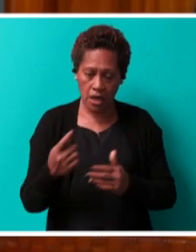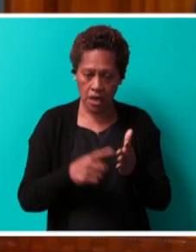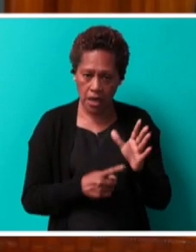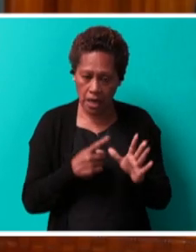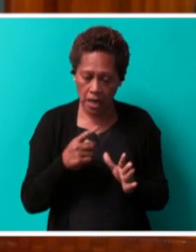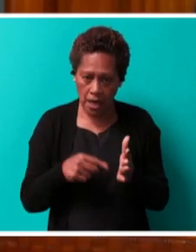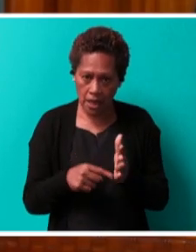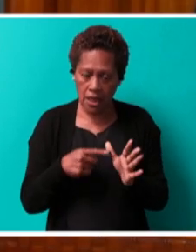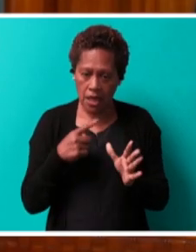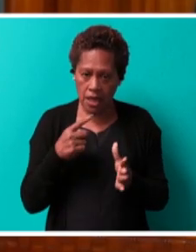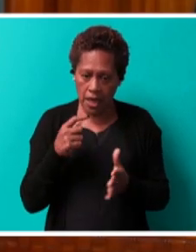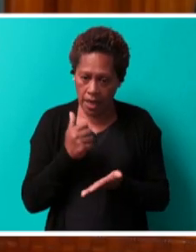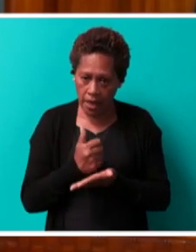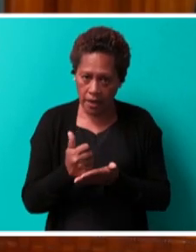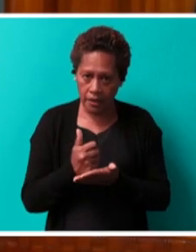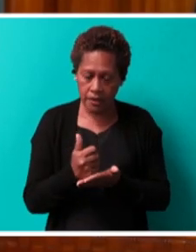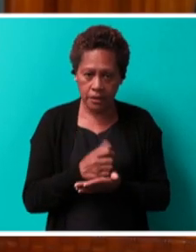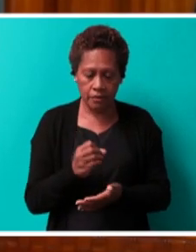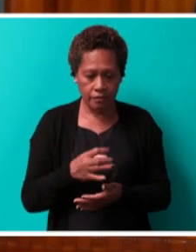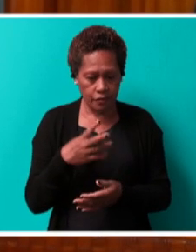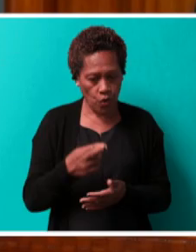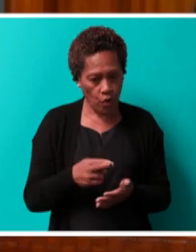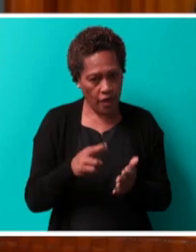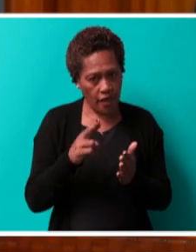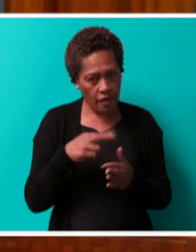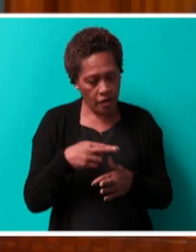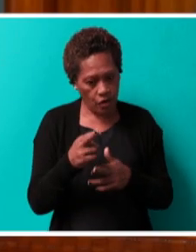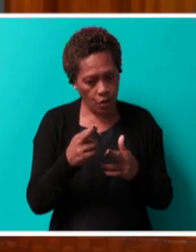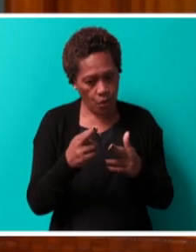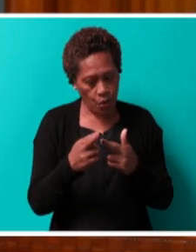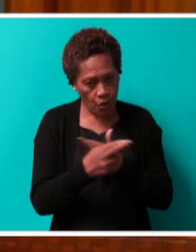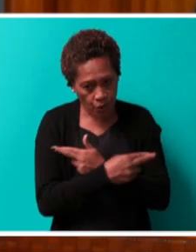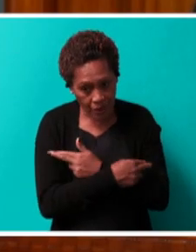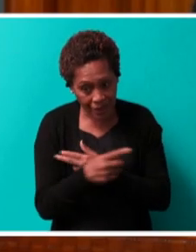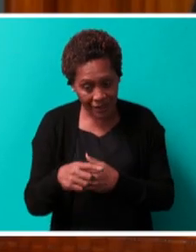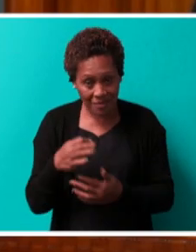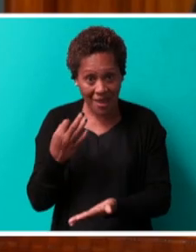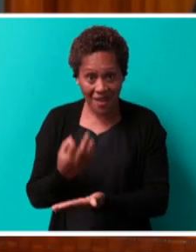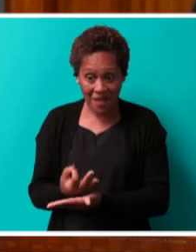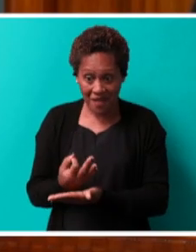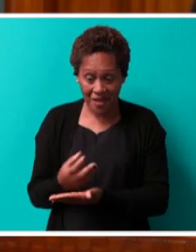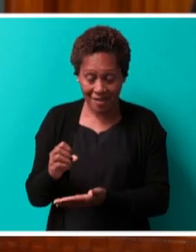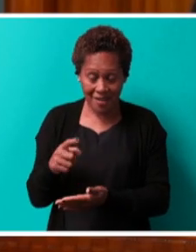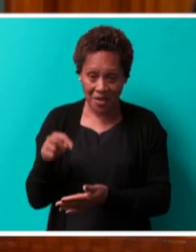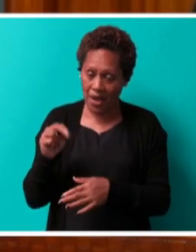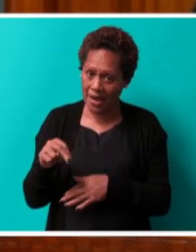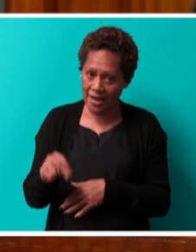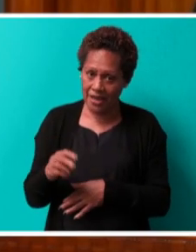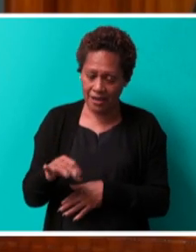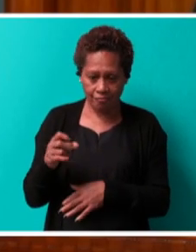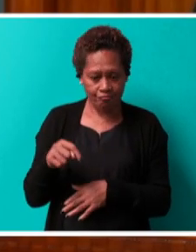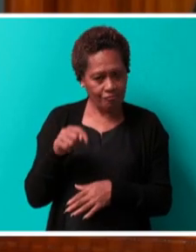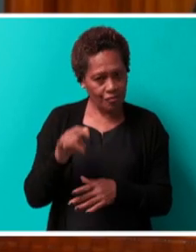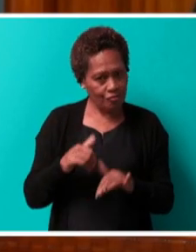associated traffic orders. With respect to base or stand fees, the Ministry is mindful of the need to ensure that such charges